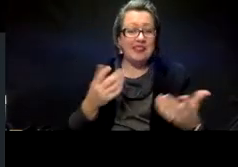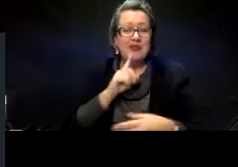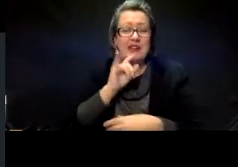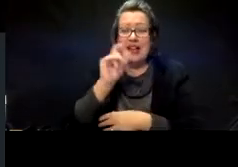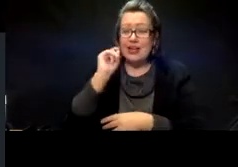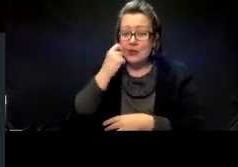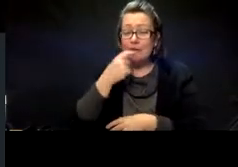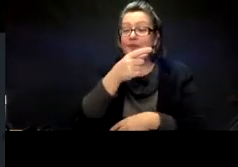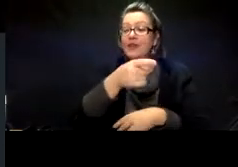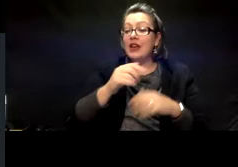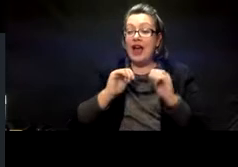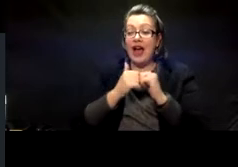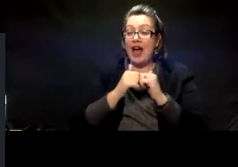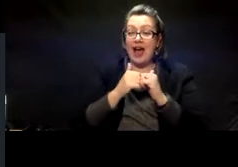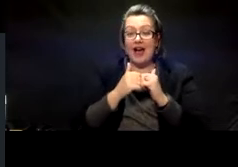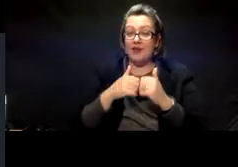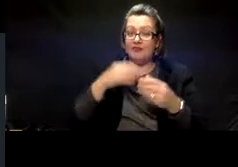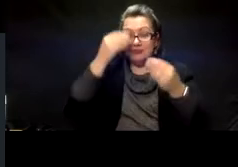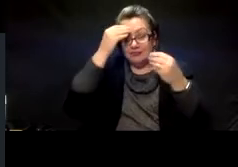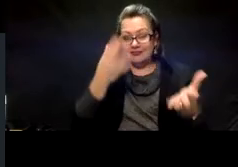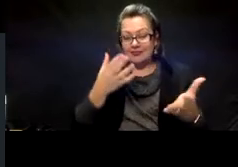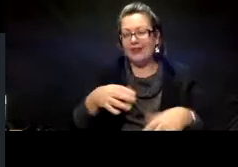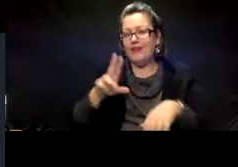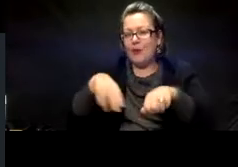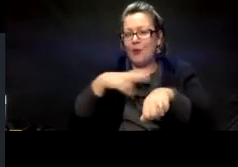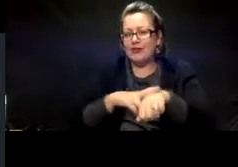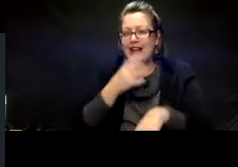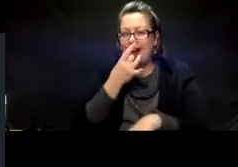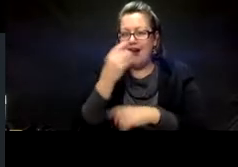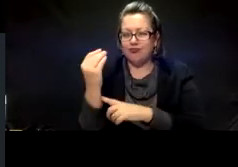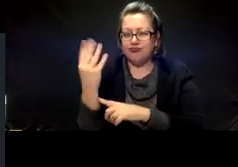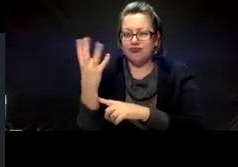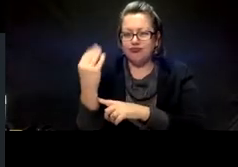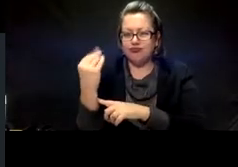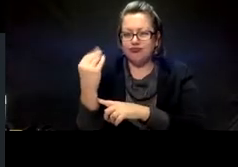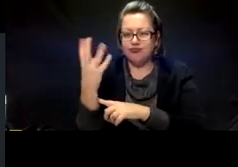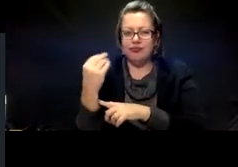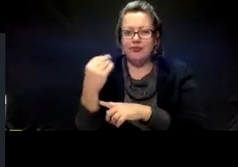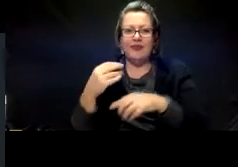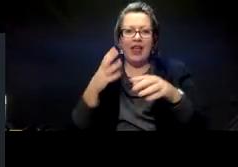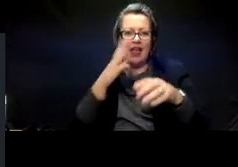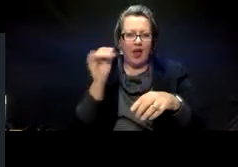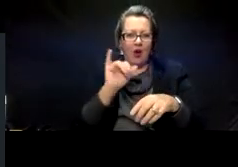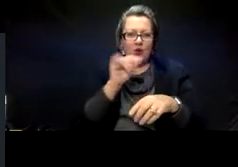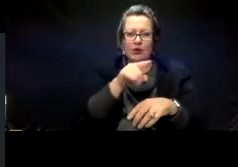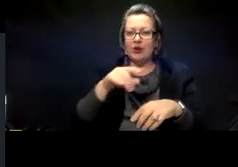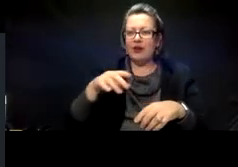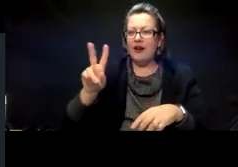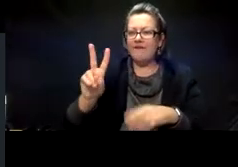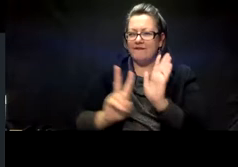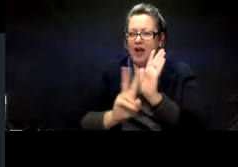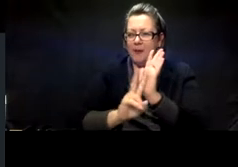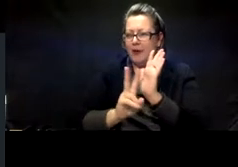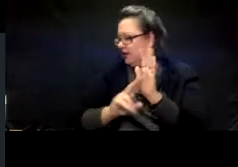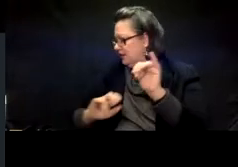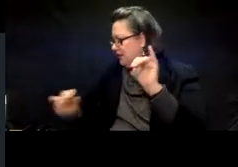off and light up. It's really cool. And so it tells you, of course, by flashing a light.